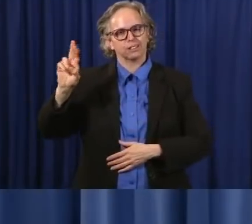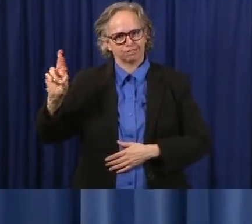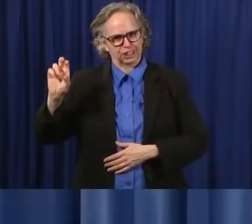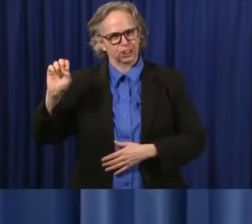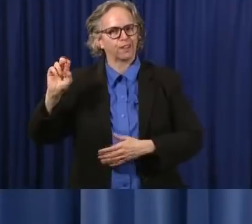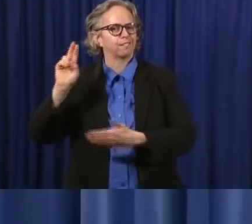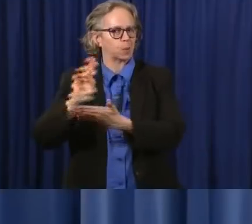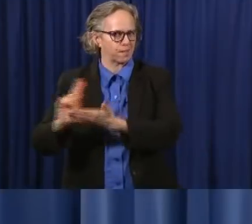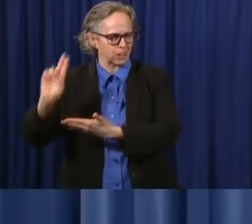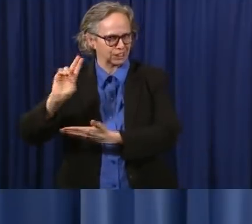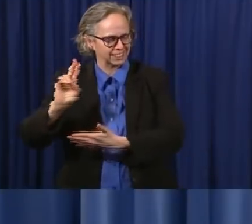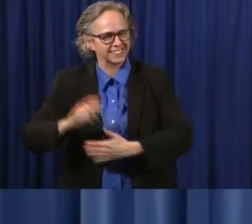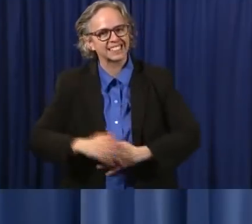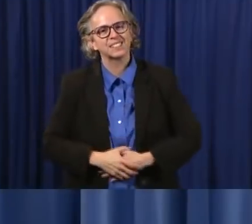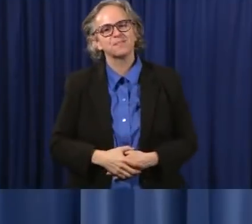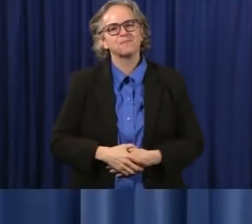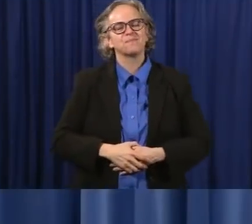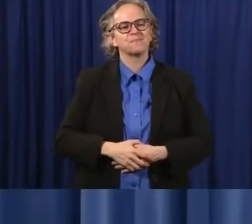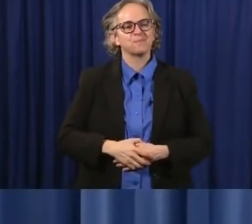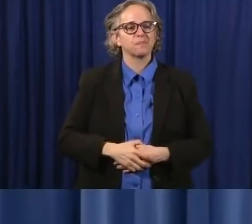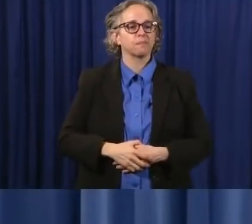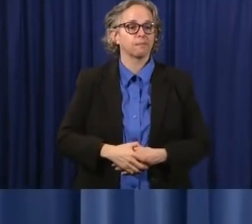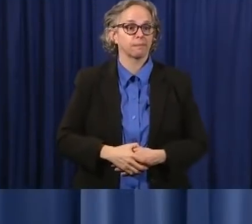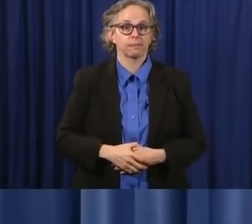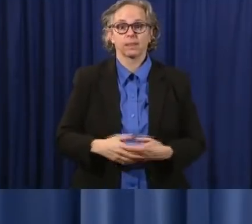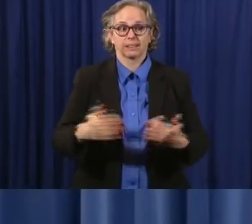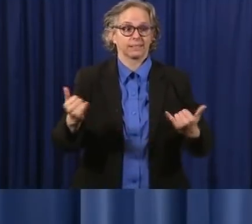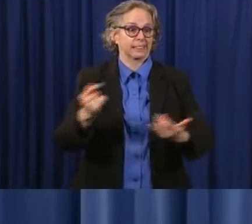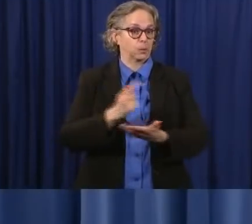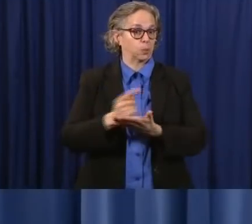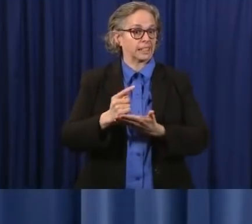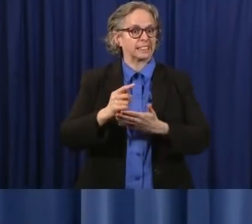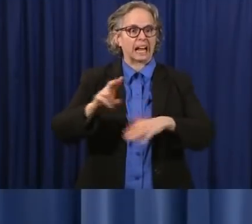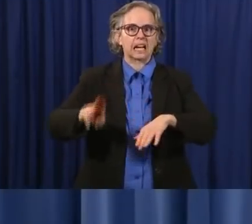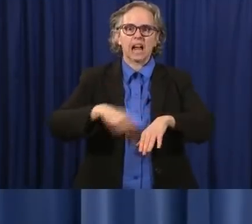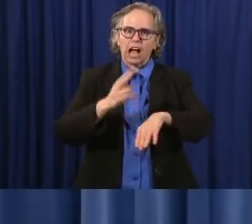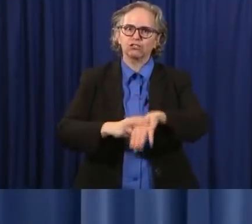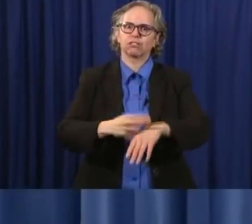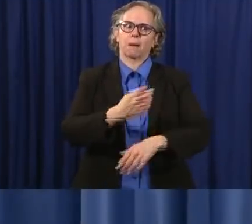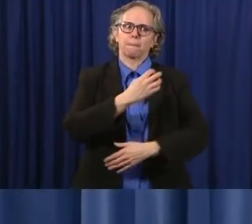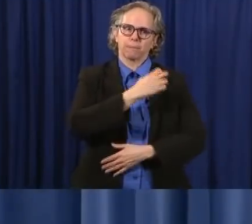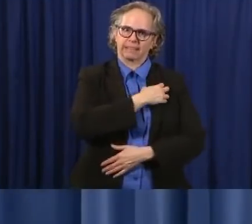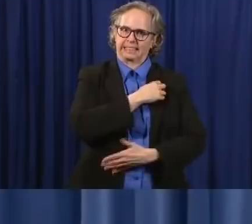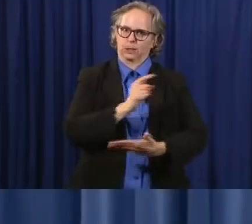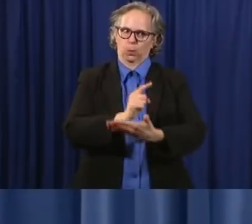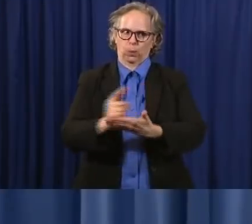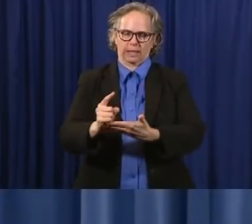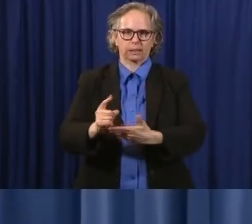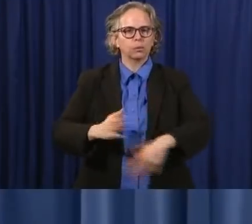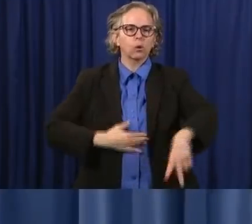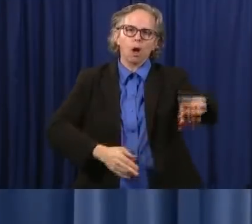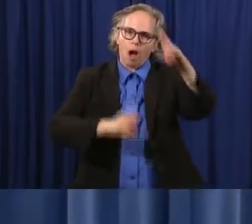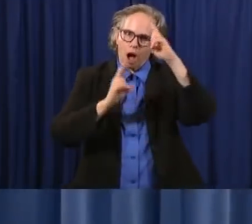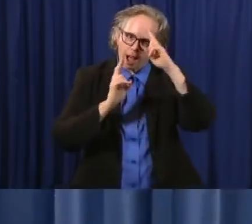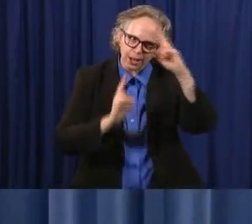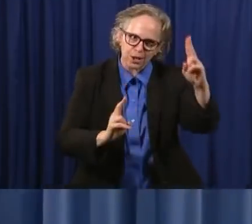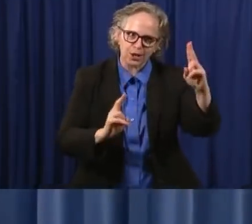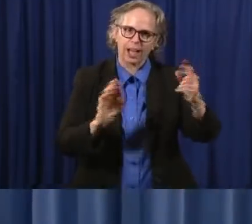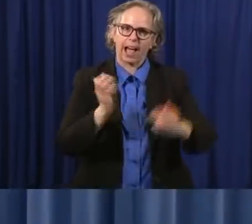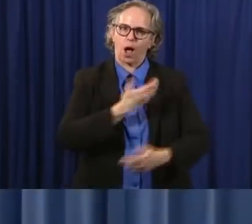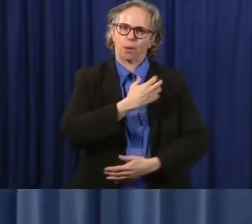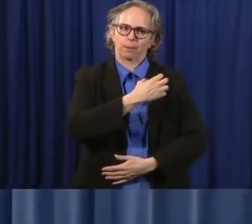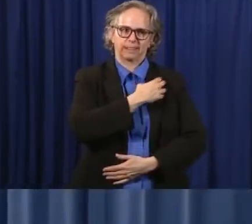This week is National Police Week, a week to honor police officers from